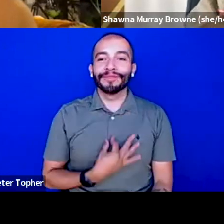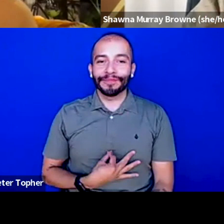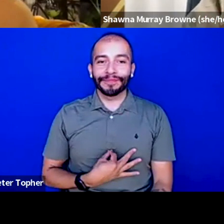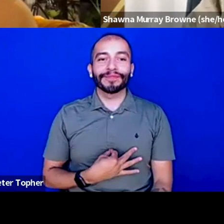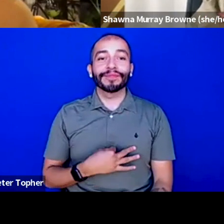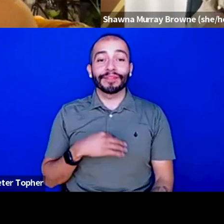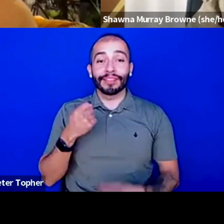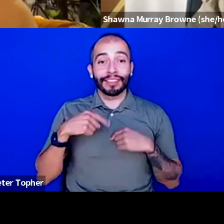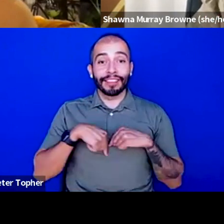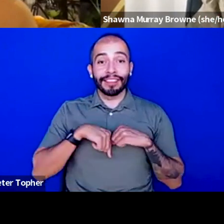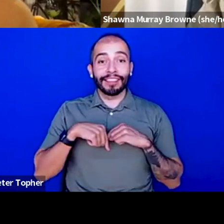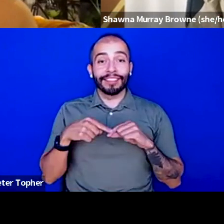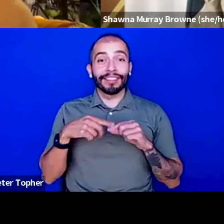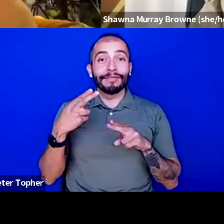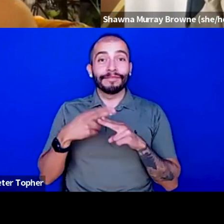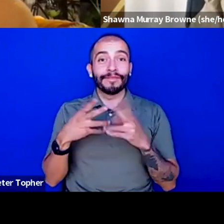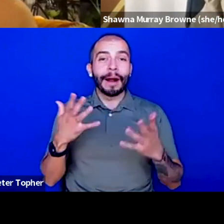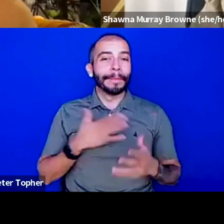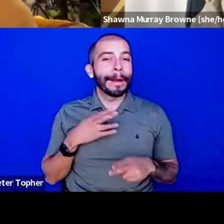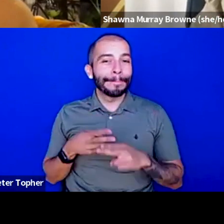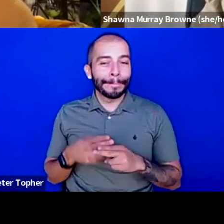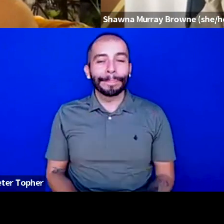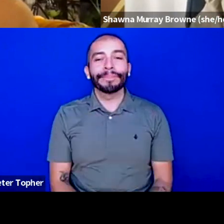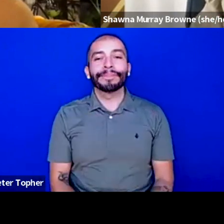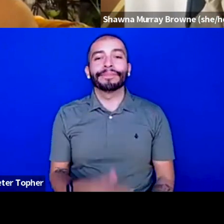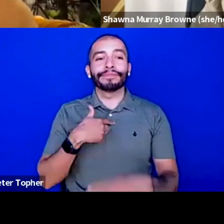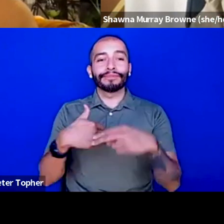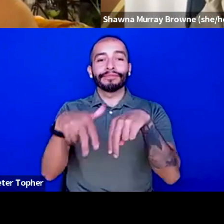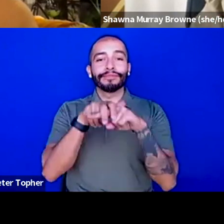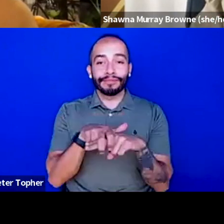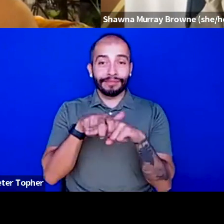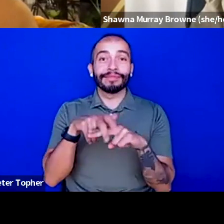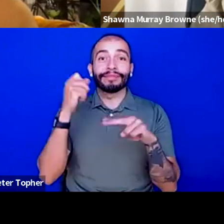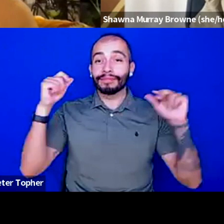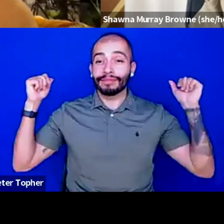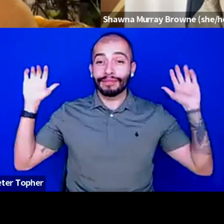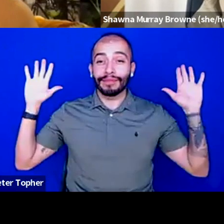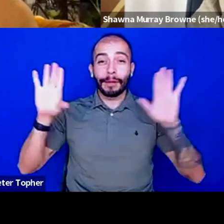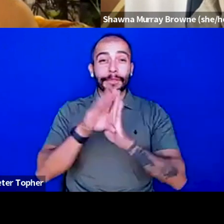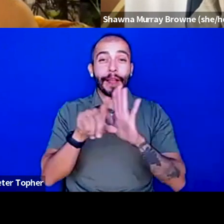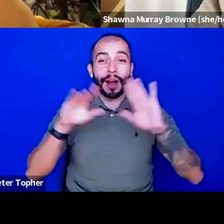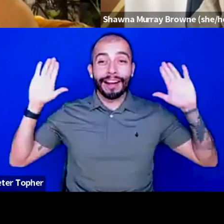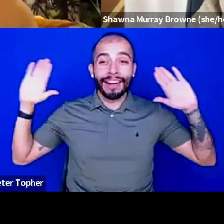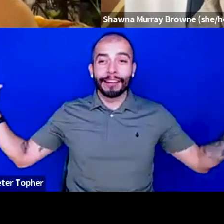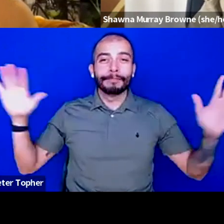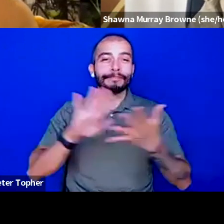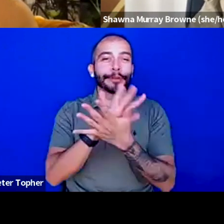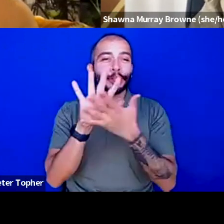blurred background on a black chair. I'm speaking to you today from Treaty